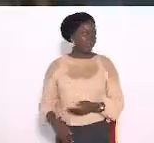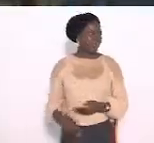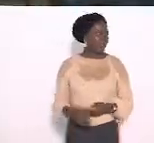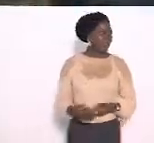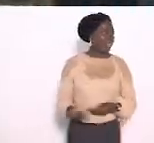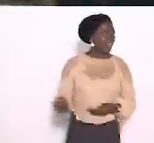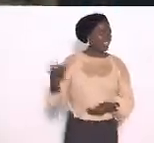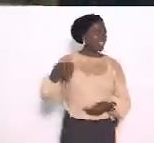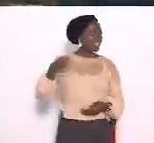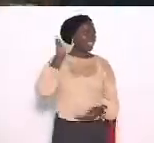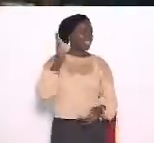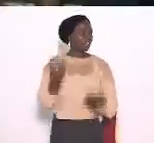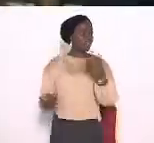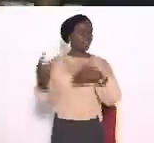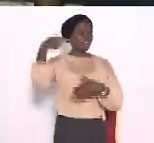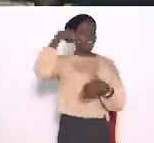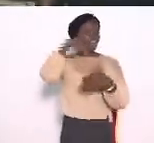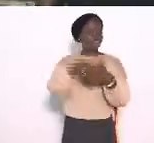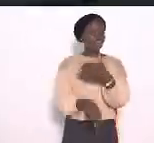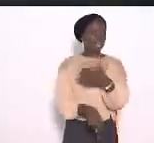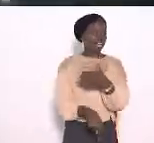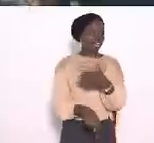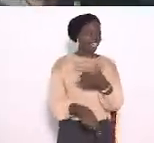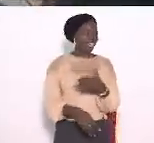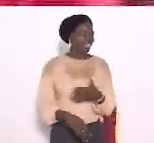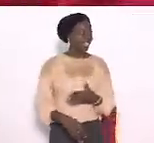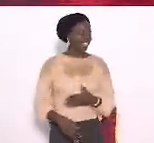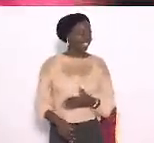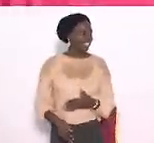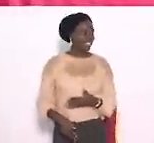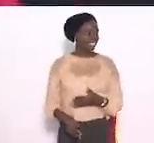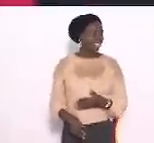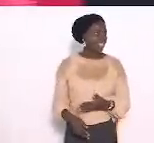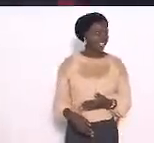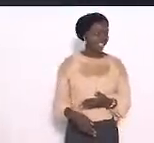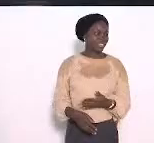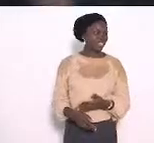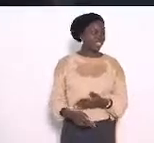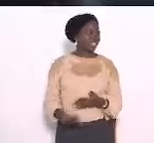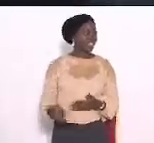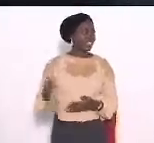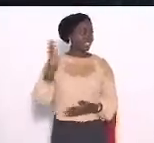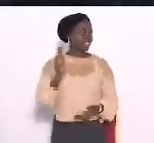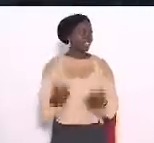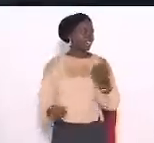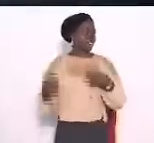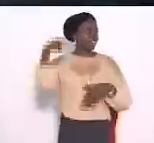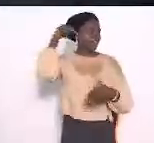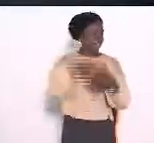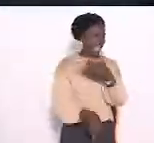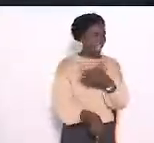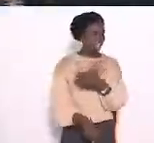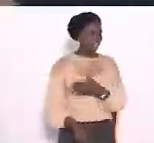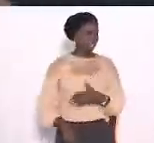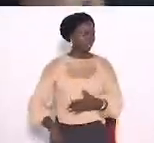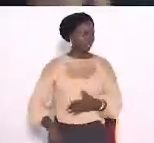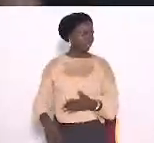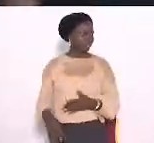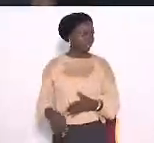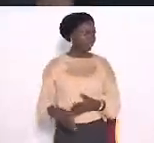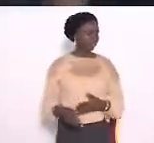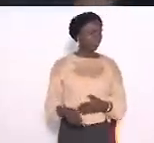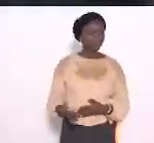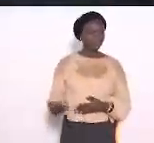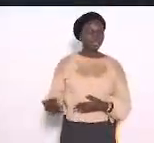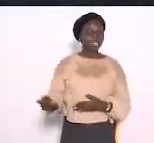they down he GI C down hey